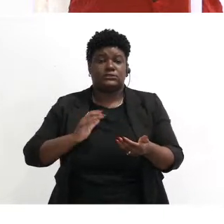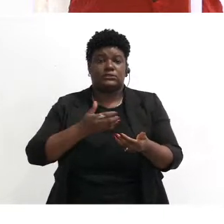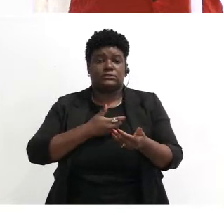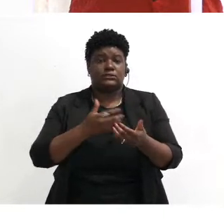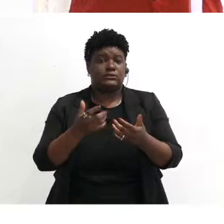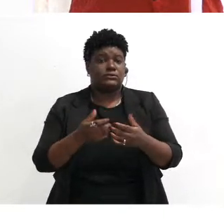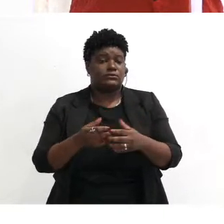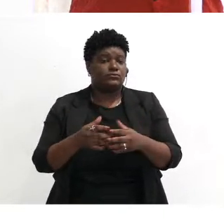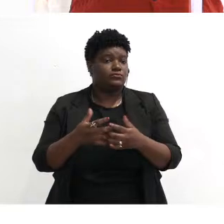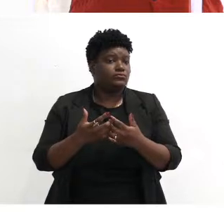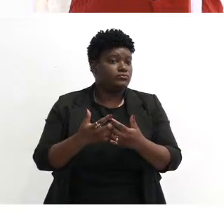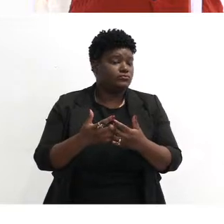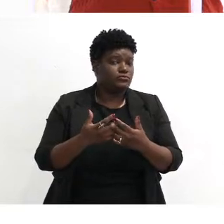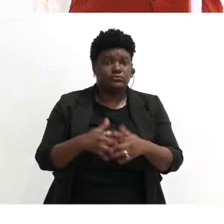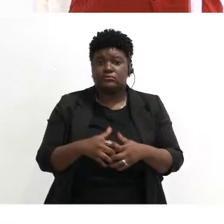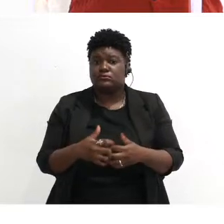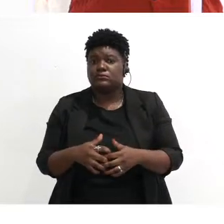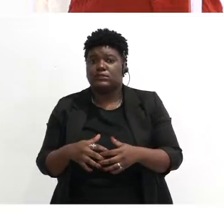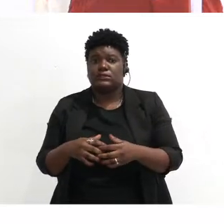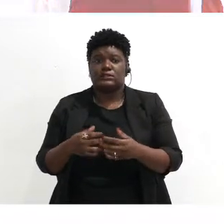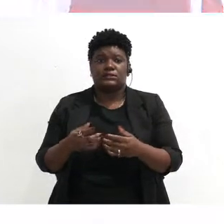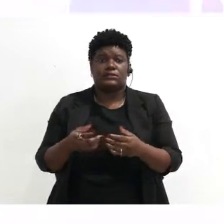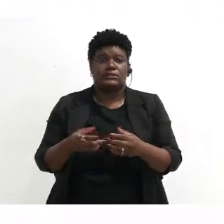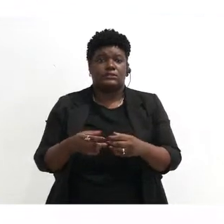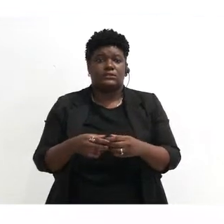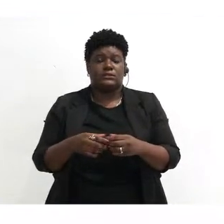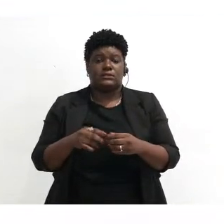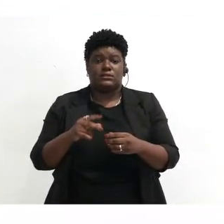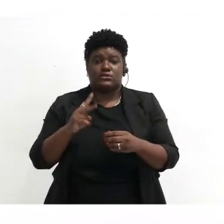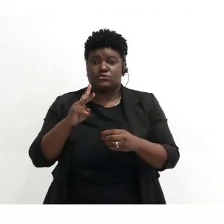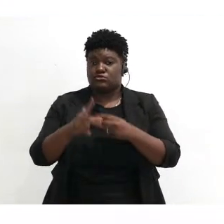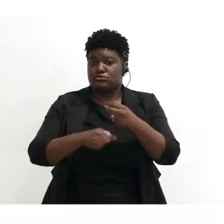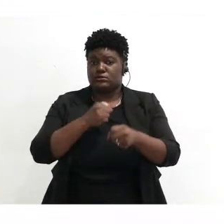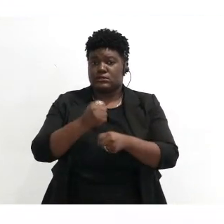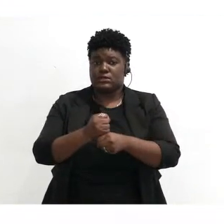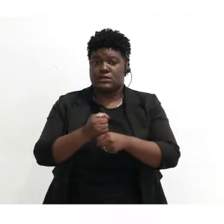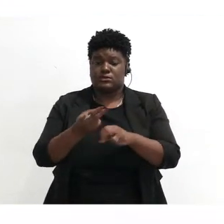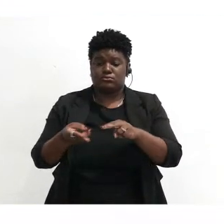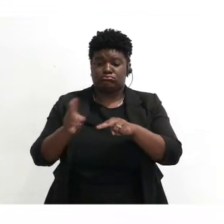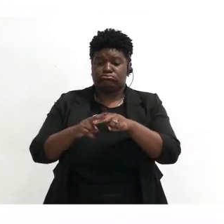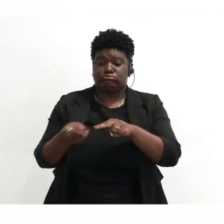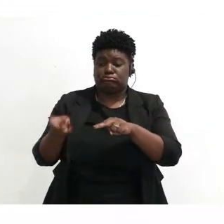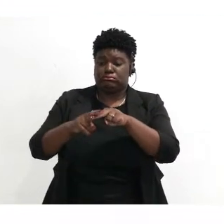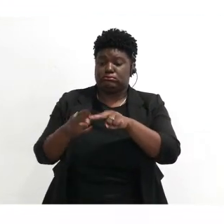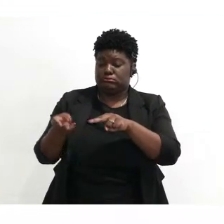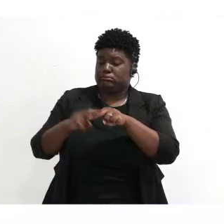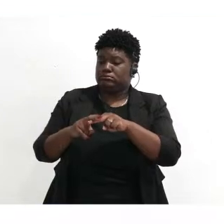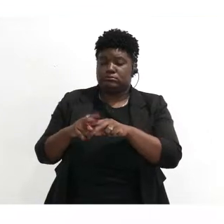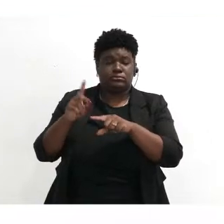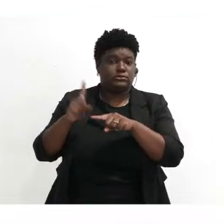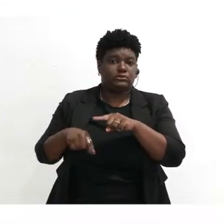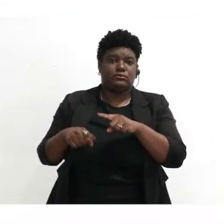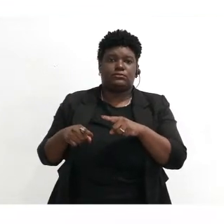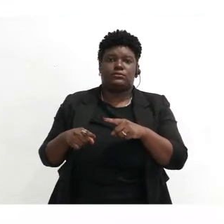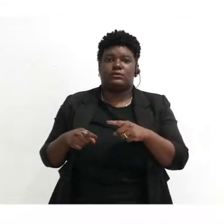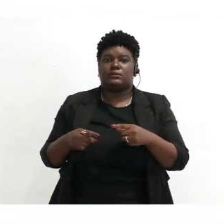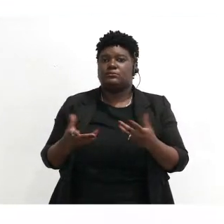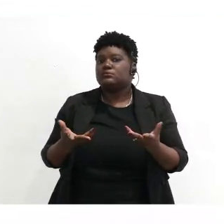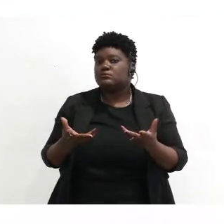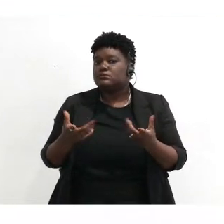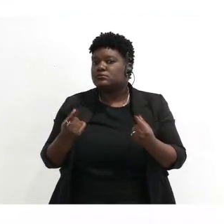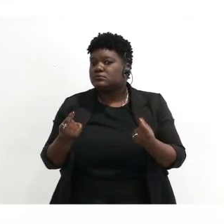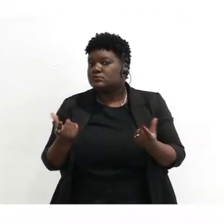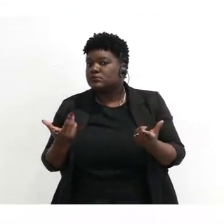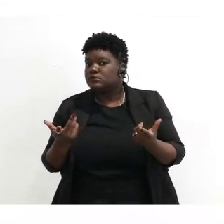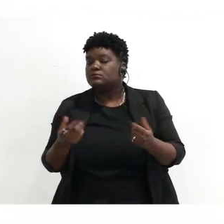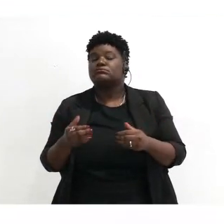years? And so part of the answer to that is packaging. And packaging has become more and more important in the last